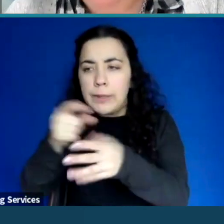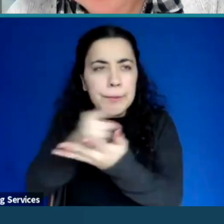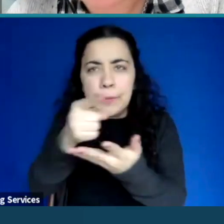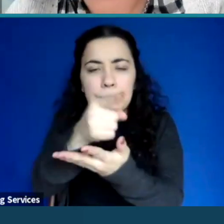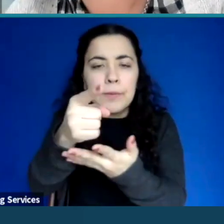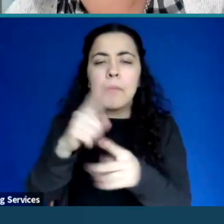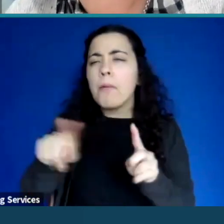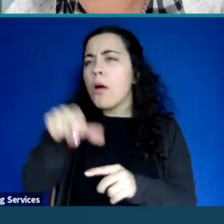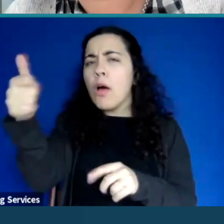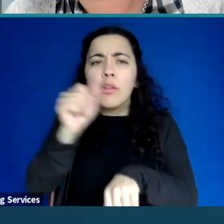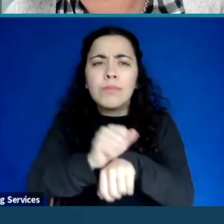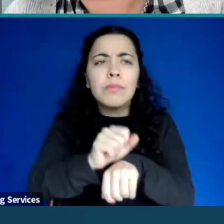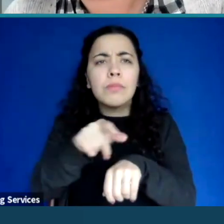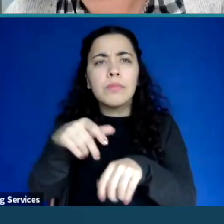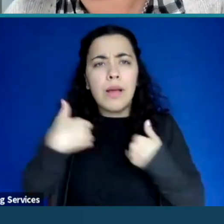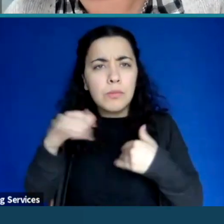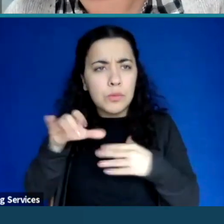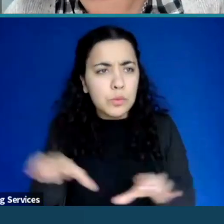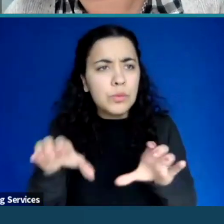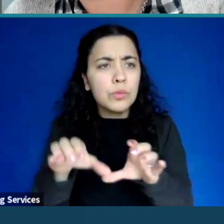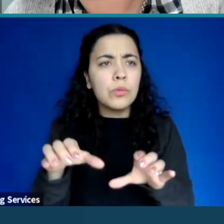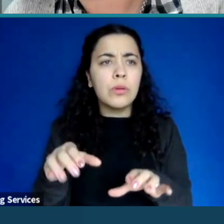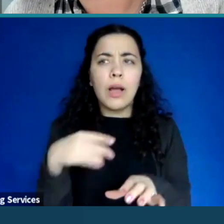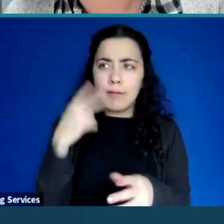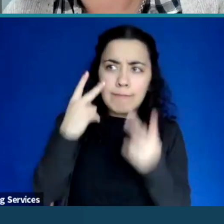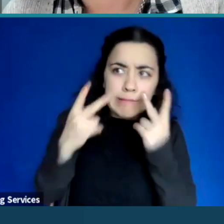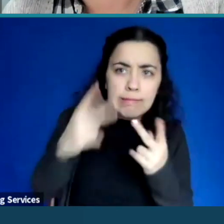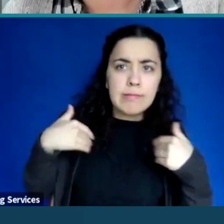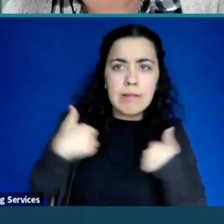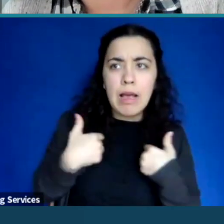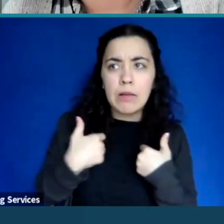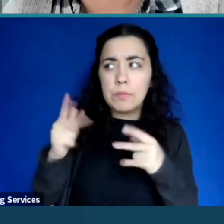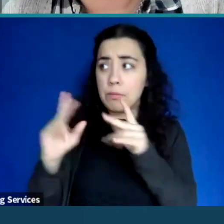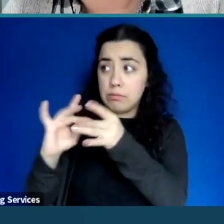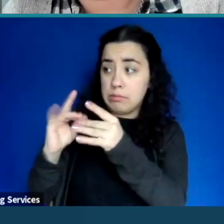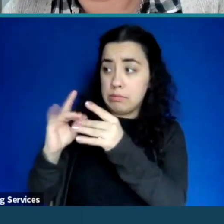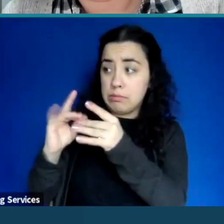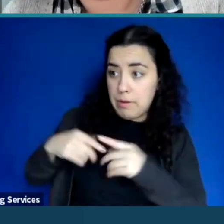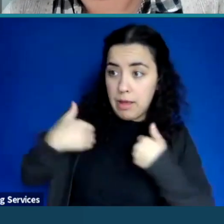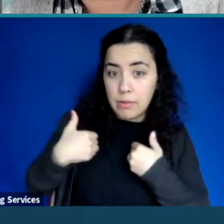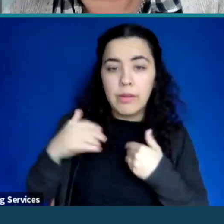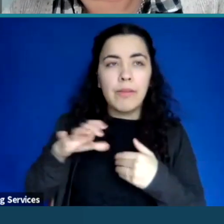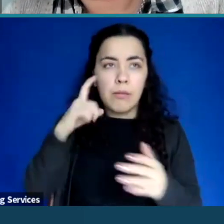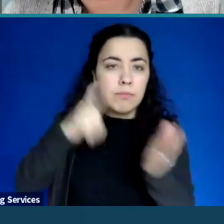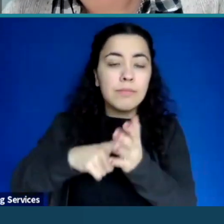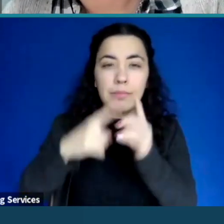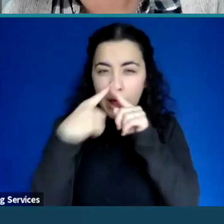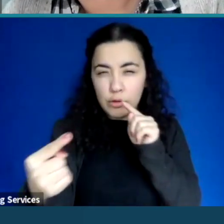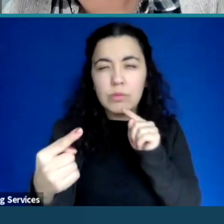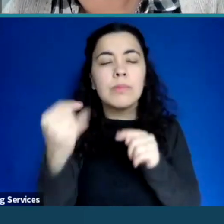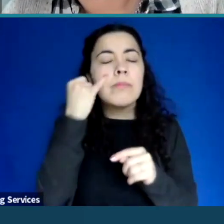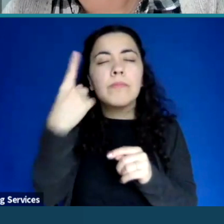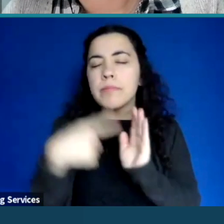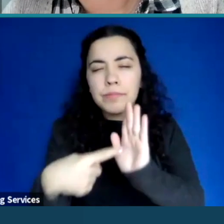to do. I've heard of animals and seen animals that are trained to do allergy detection. So for example, if people